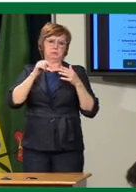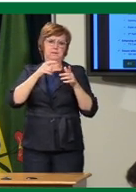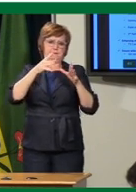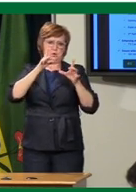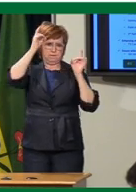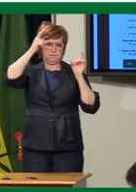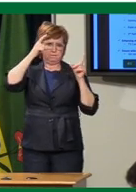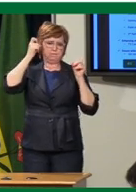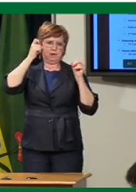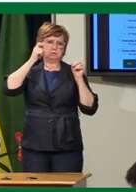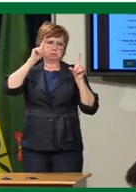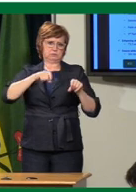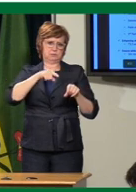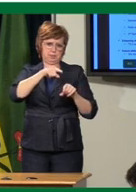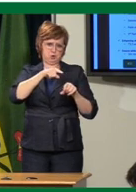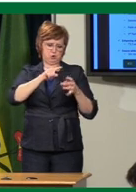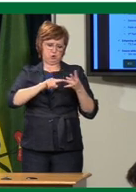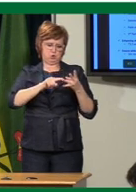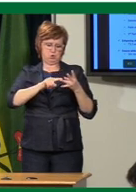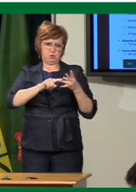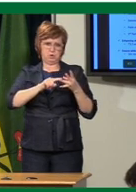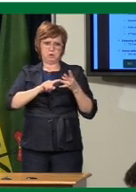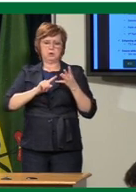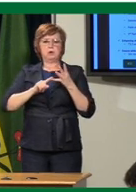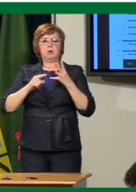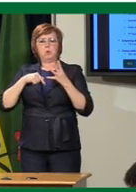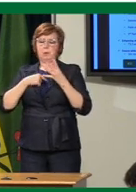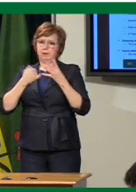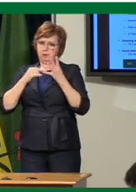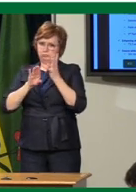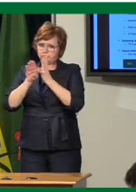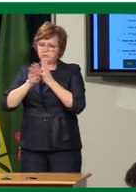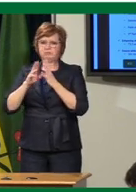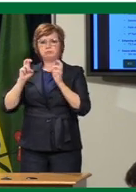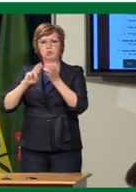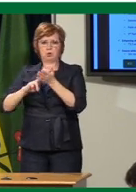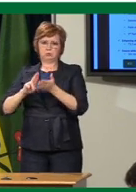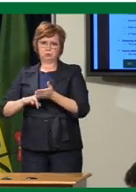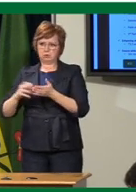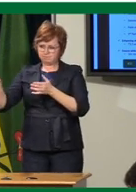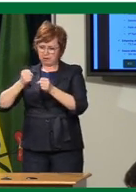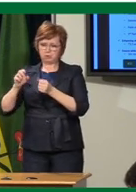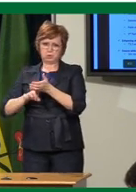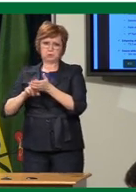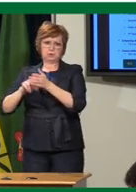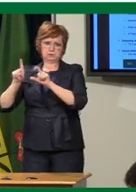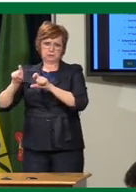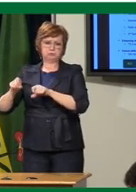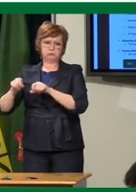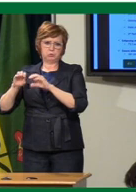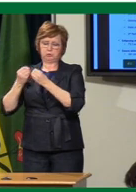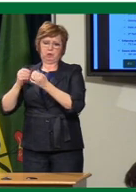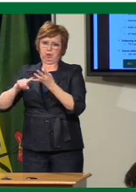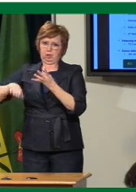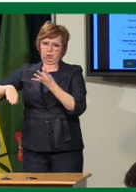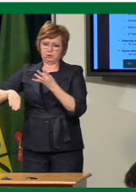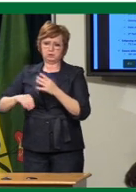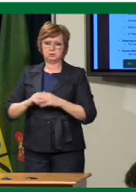also developing options for third-party testing. Within the labs themselves, we have enhanced our staff and